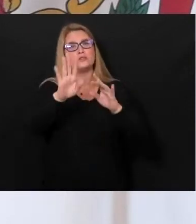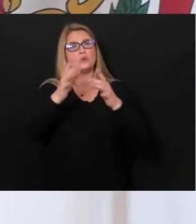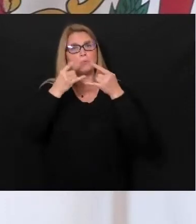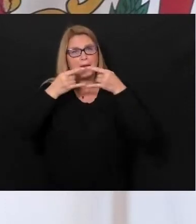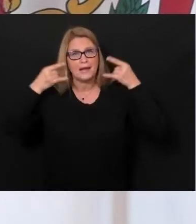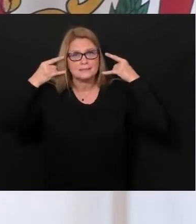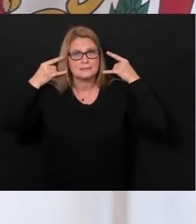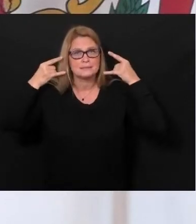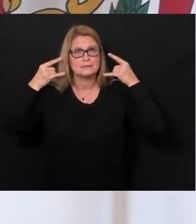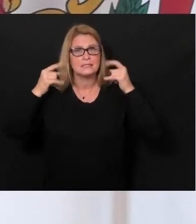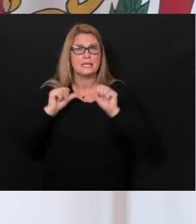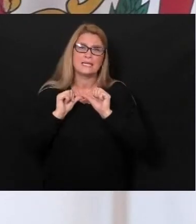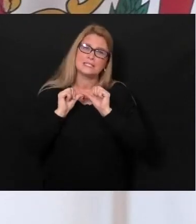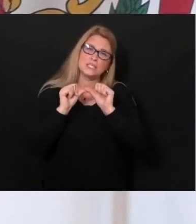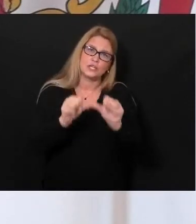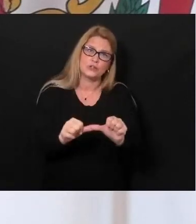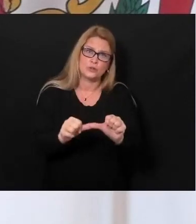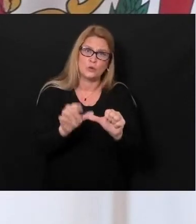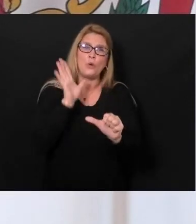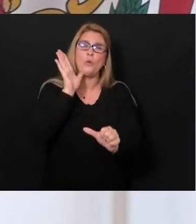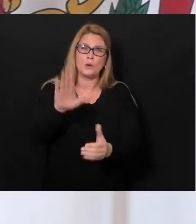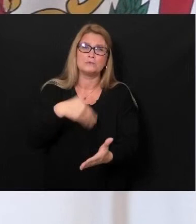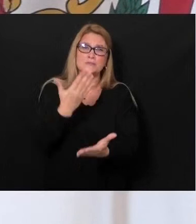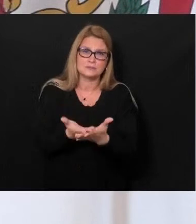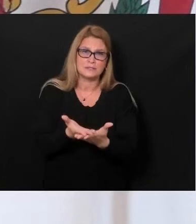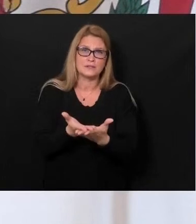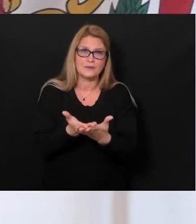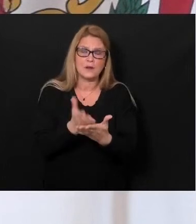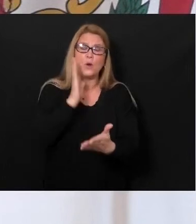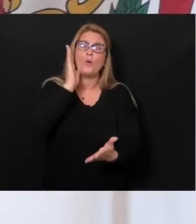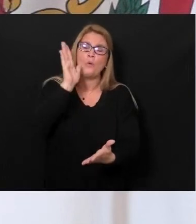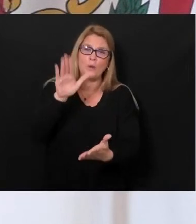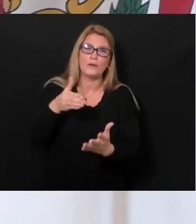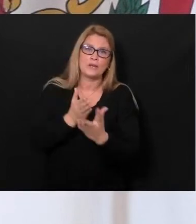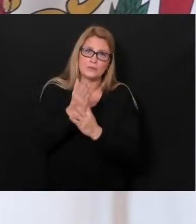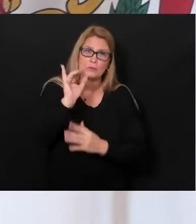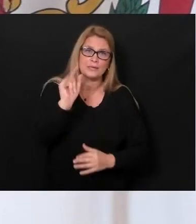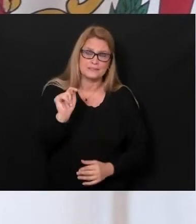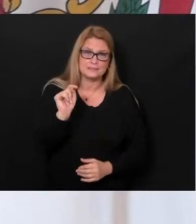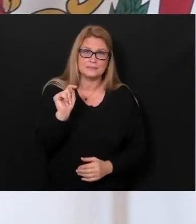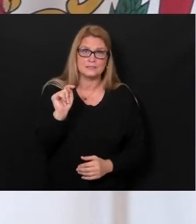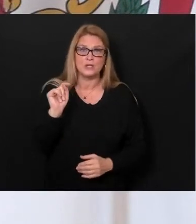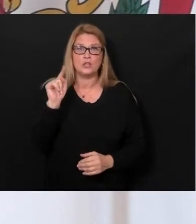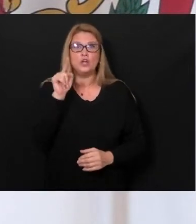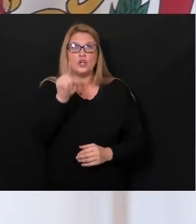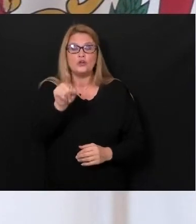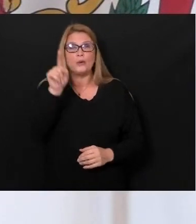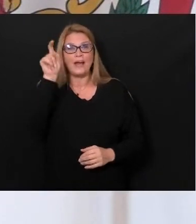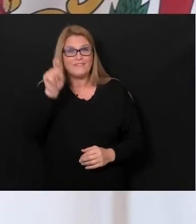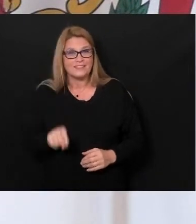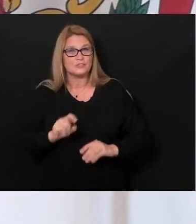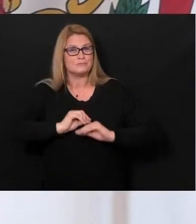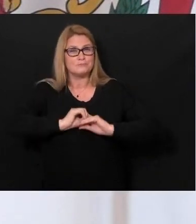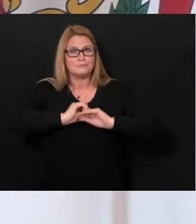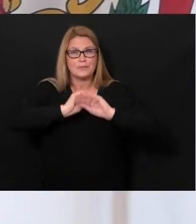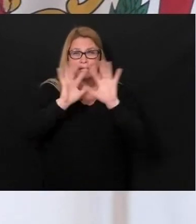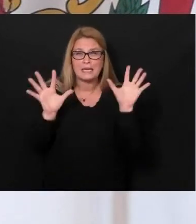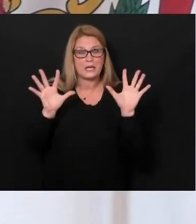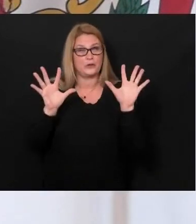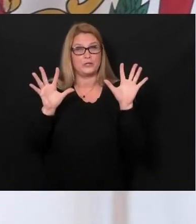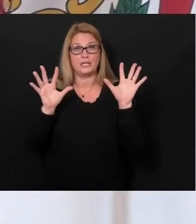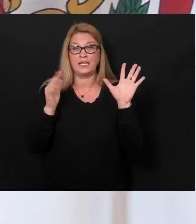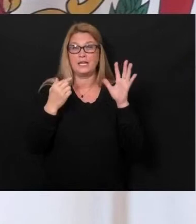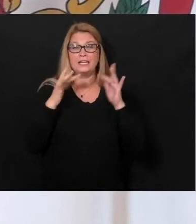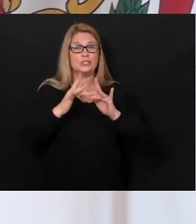the course. We're going to get there. We're going to get there. You have absolutely shown the nation just